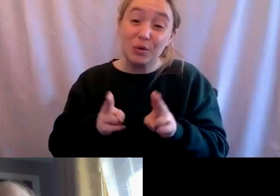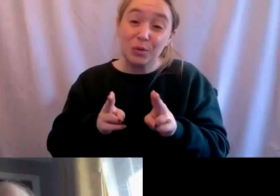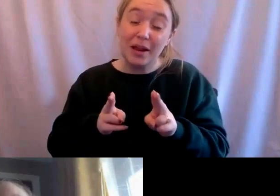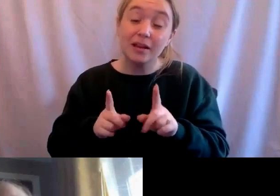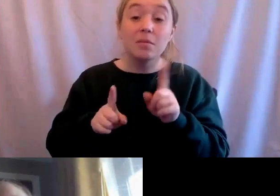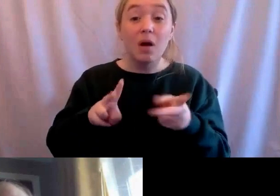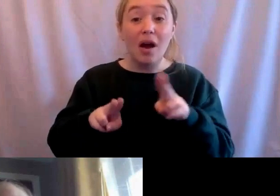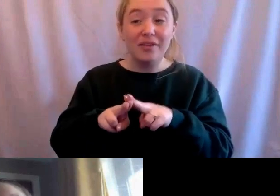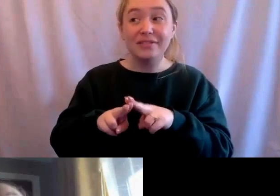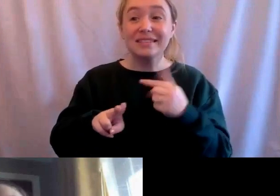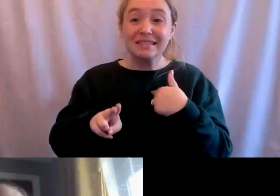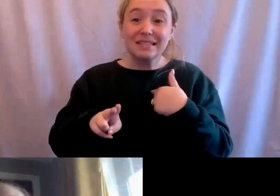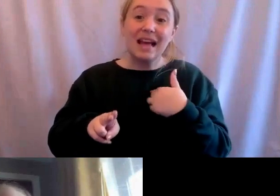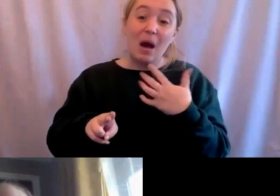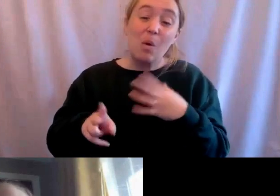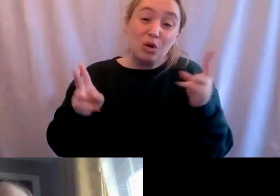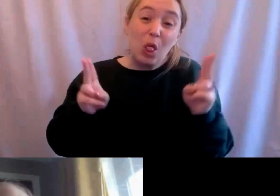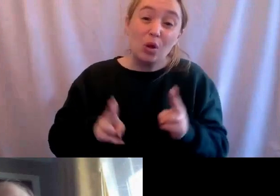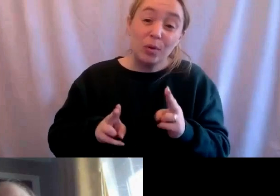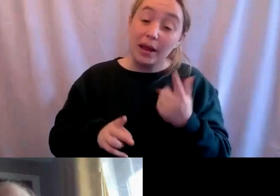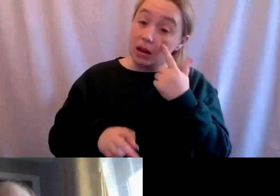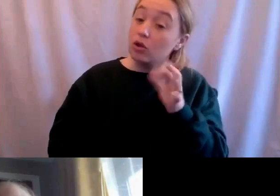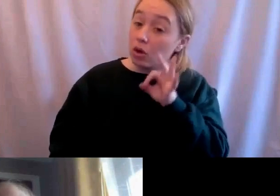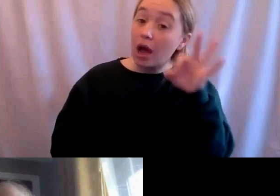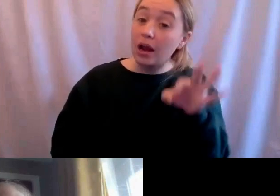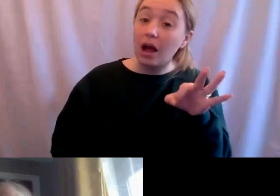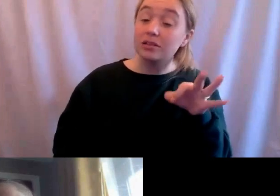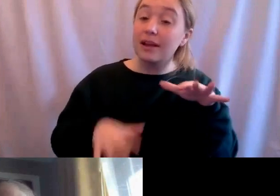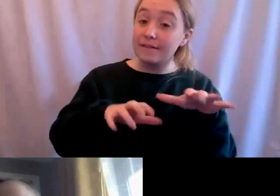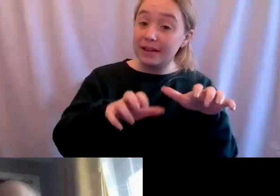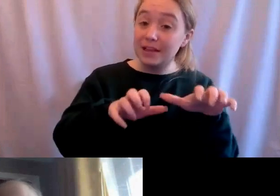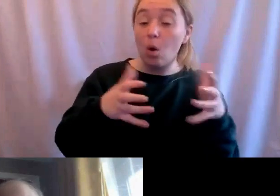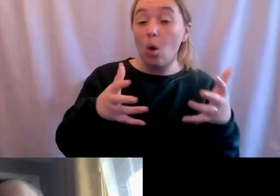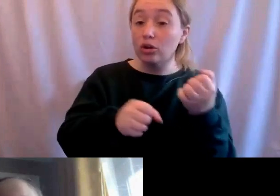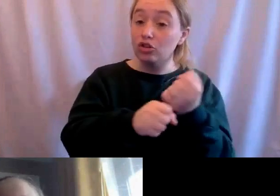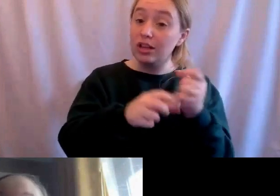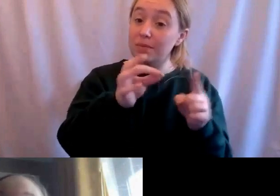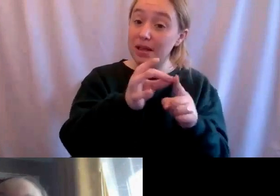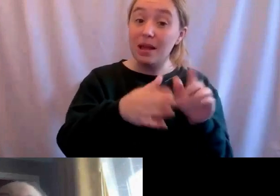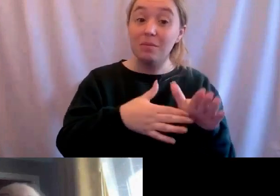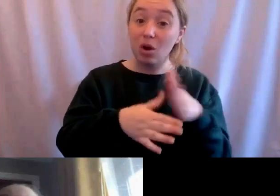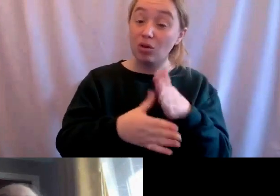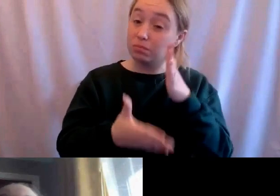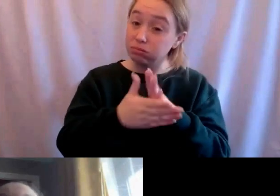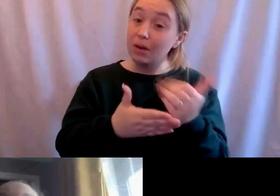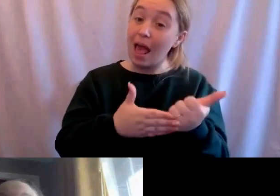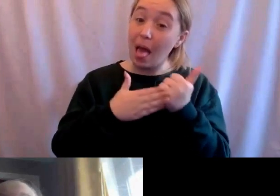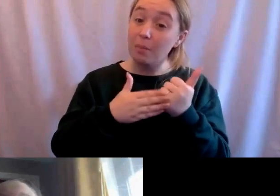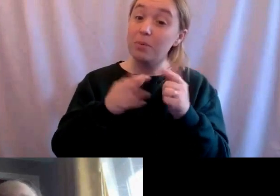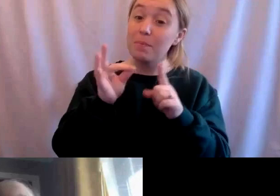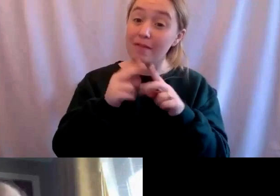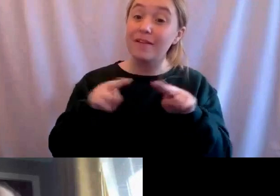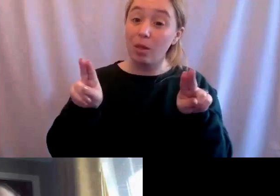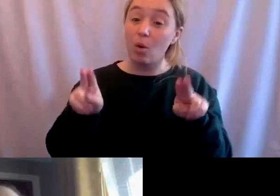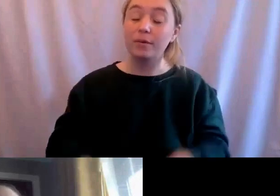your physiotherapist or doctor for some advice and support on losing weight, because it's one of the best things you can do. I had 2